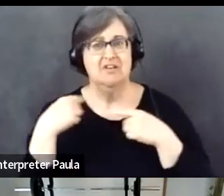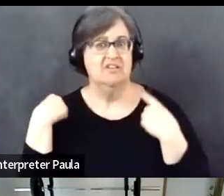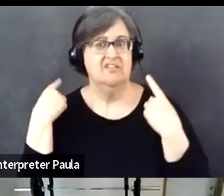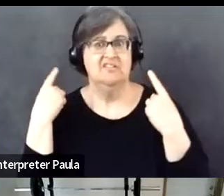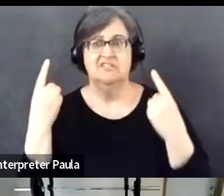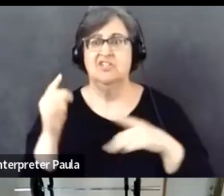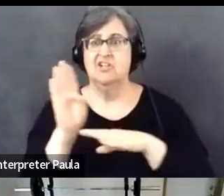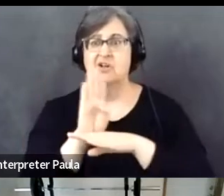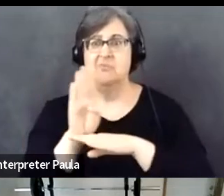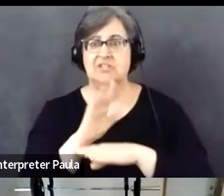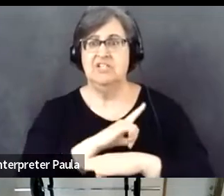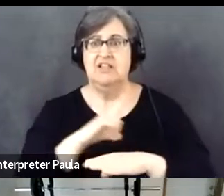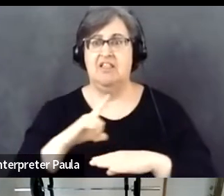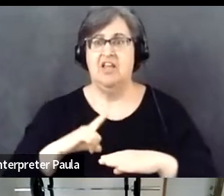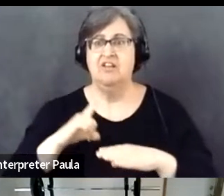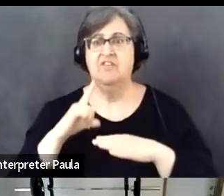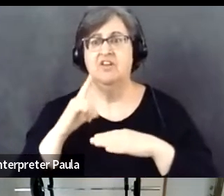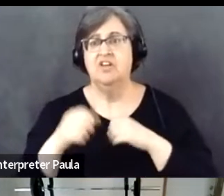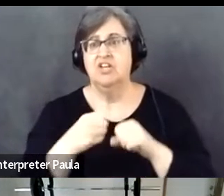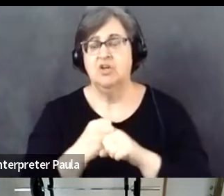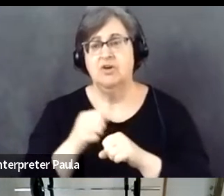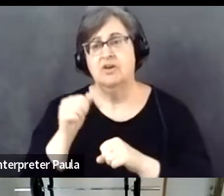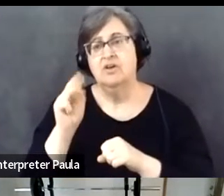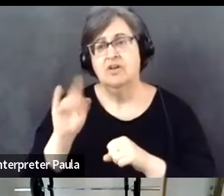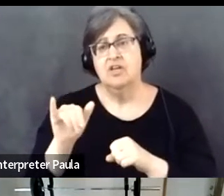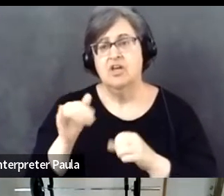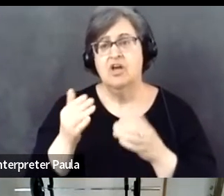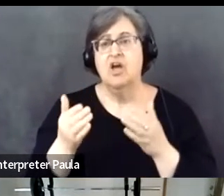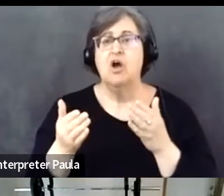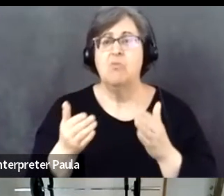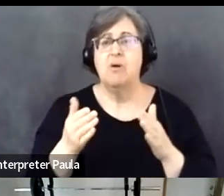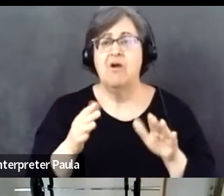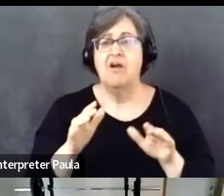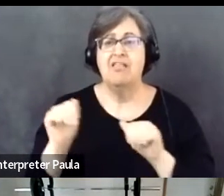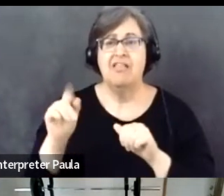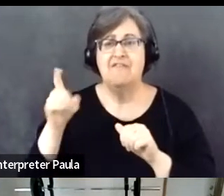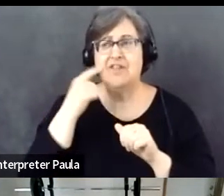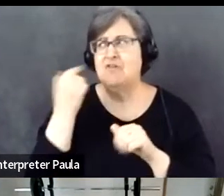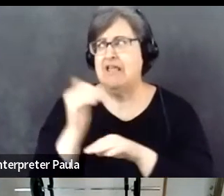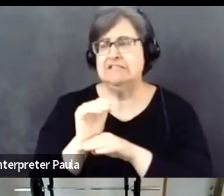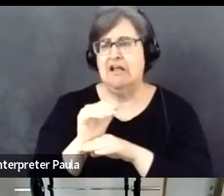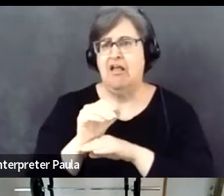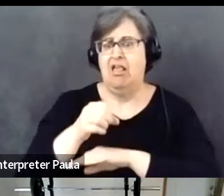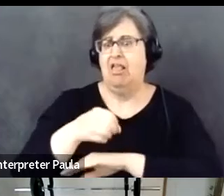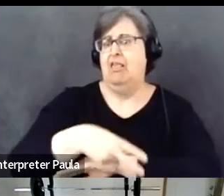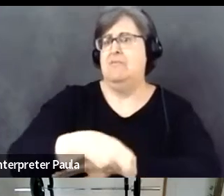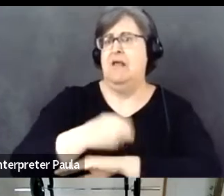busy legislative year. And I know Amy probably pulled out of the parking lot from the Capitol last night sometime way after midnight,